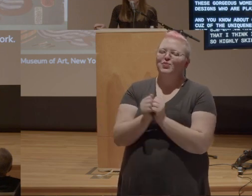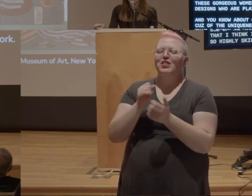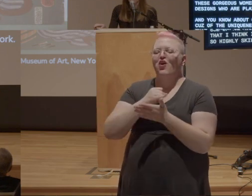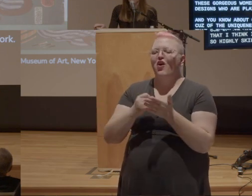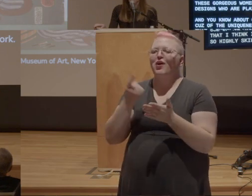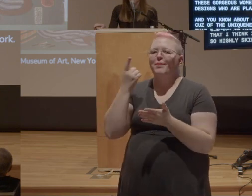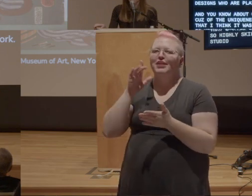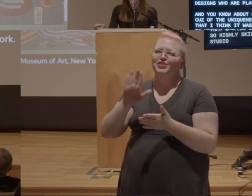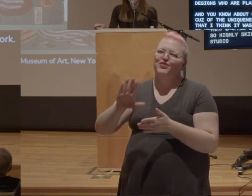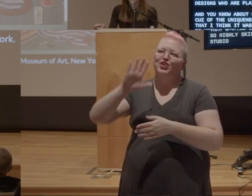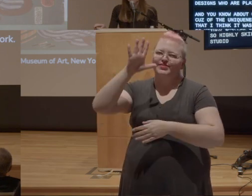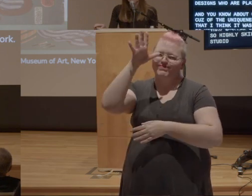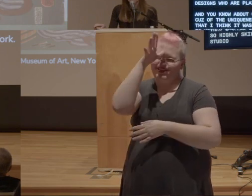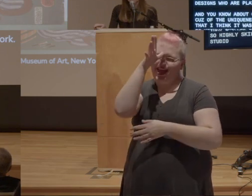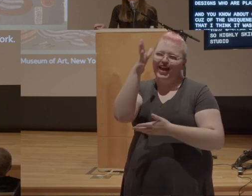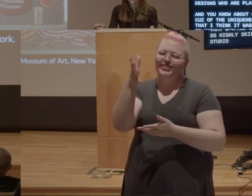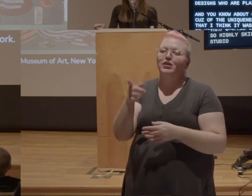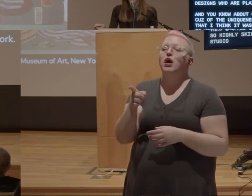studio.